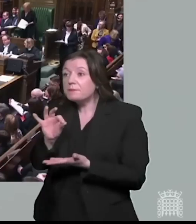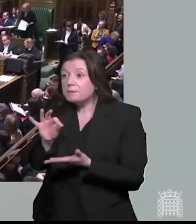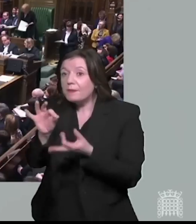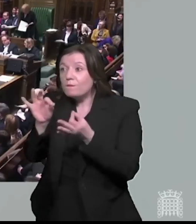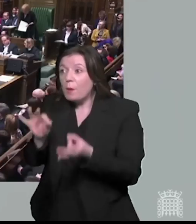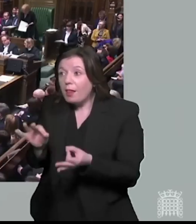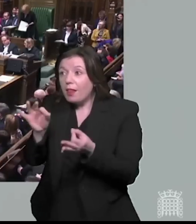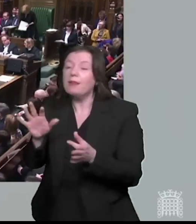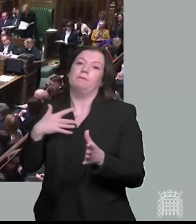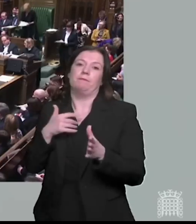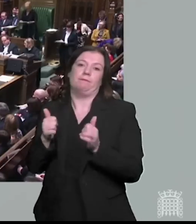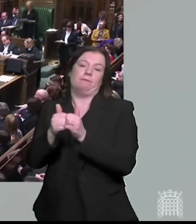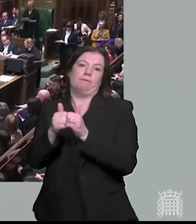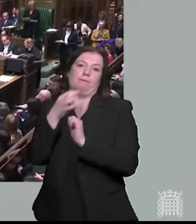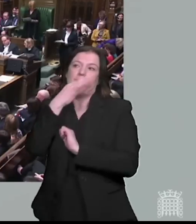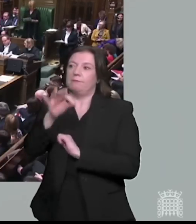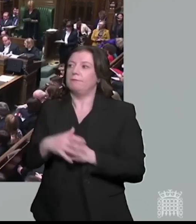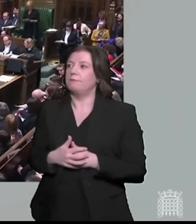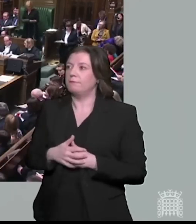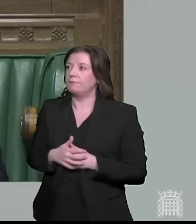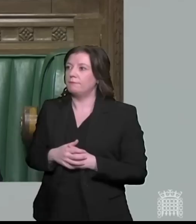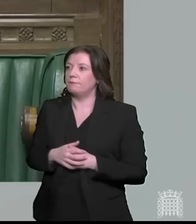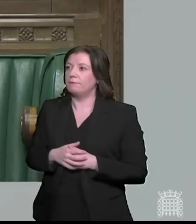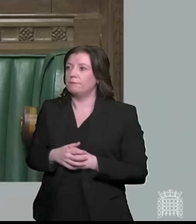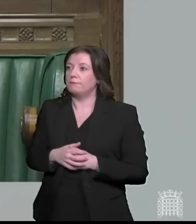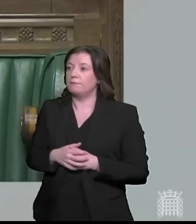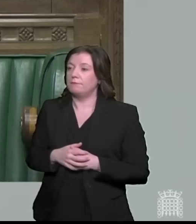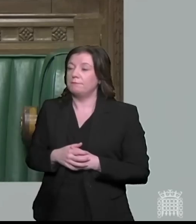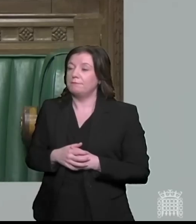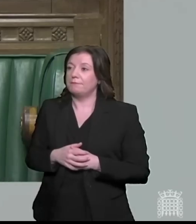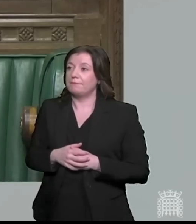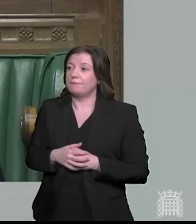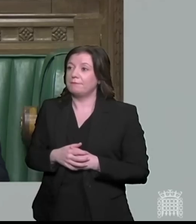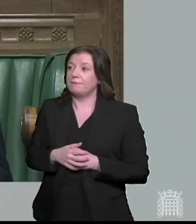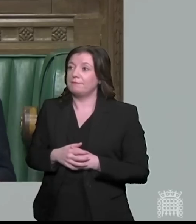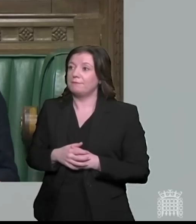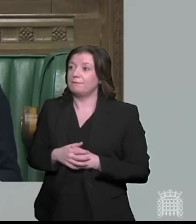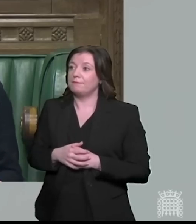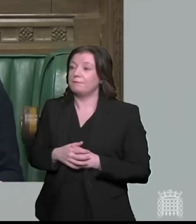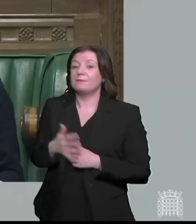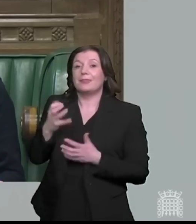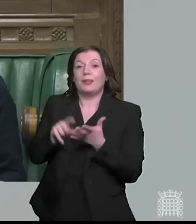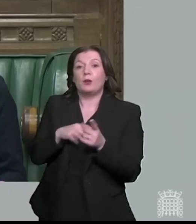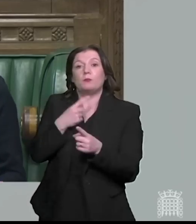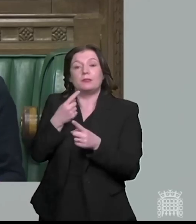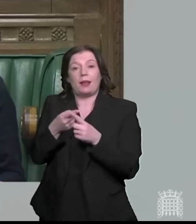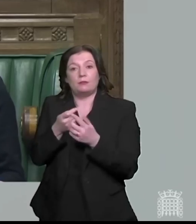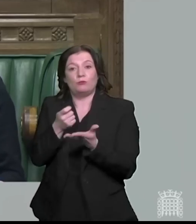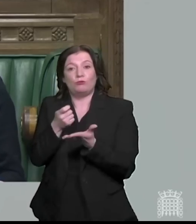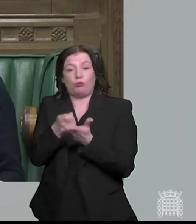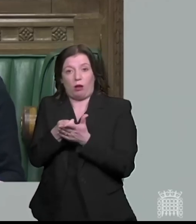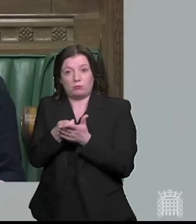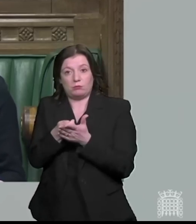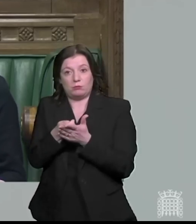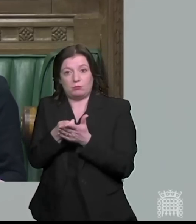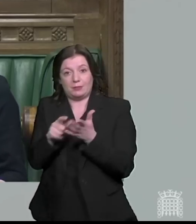formally. Move formally. The question is that income tax is charged for